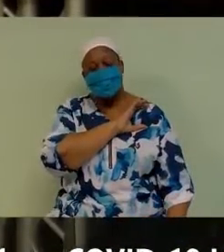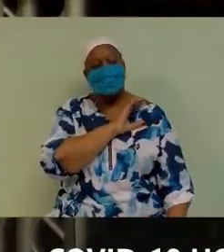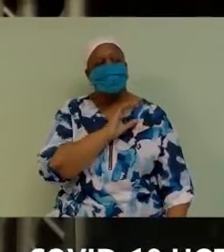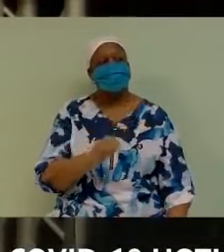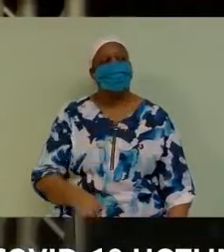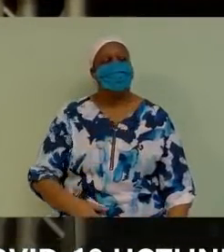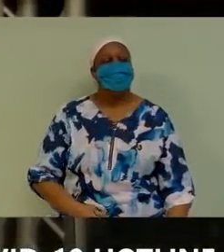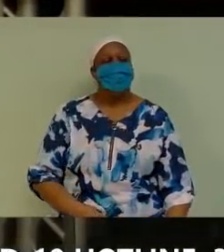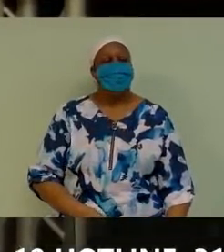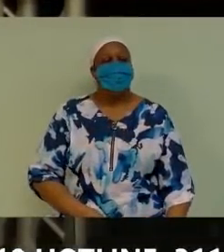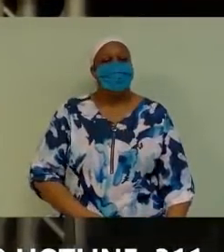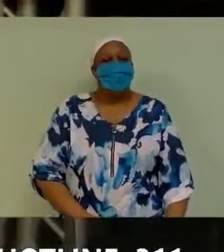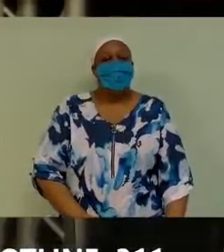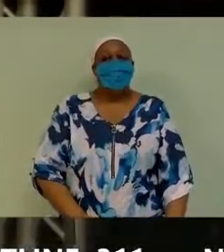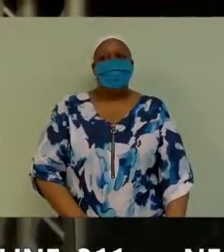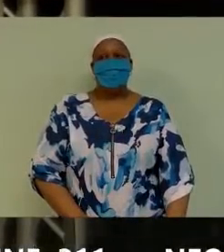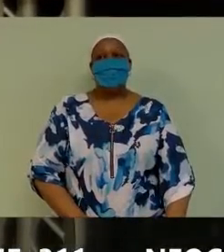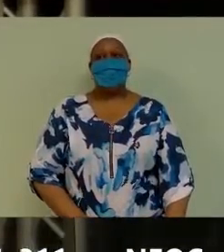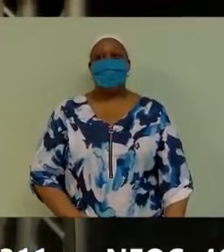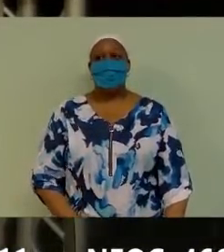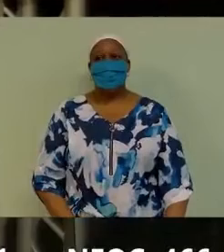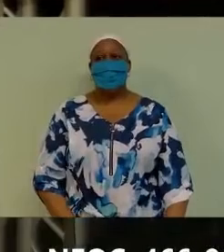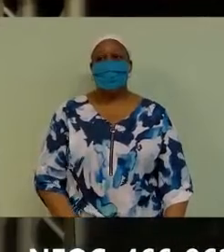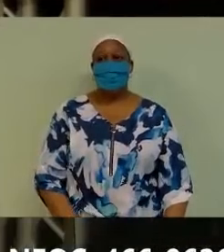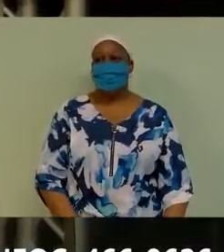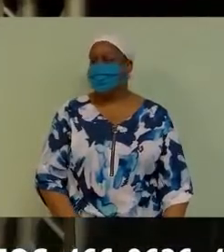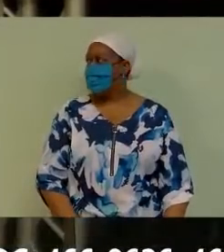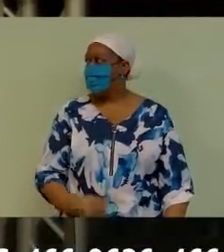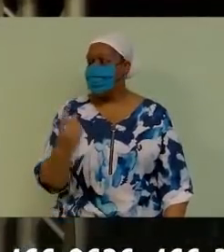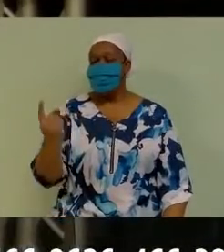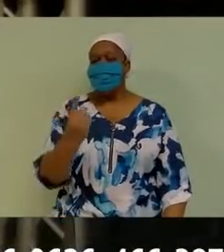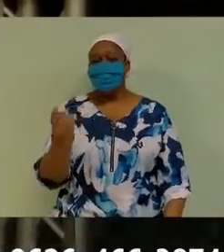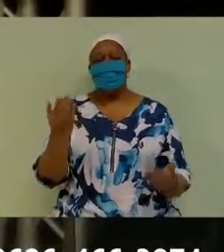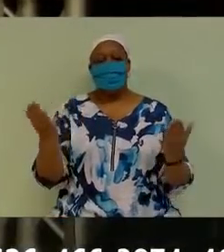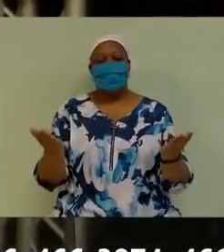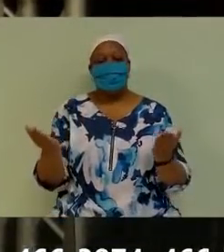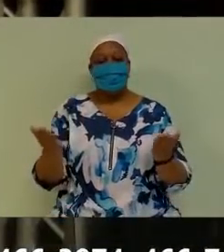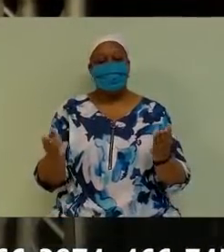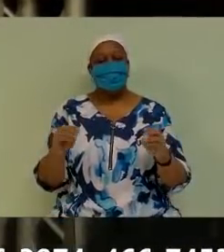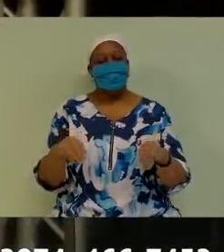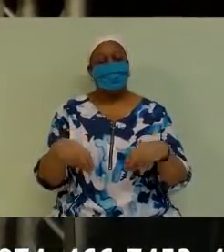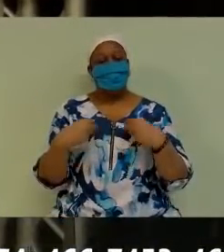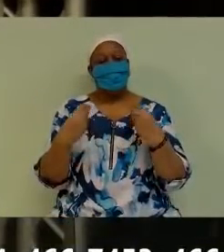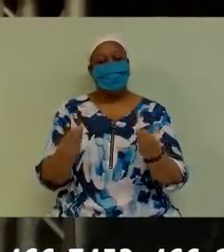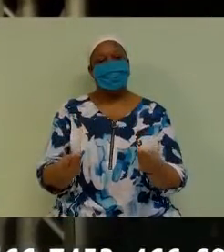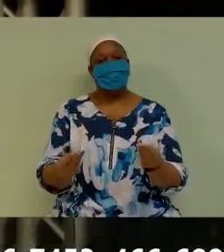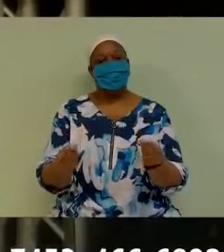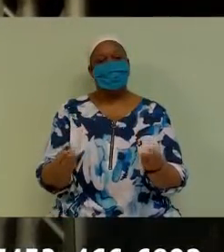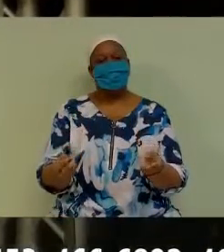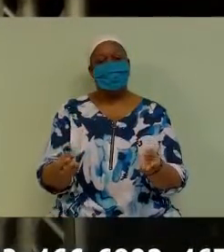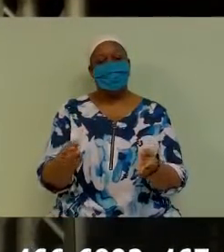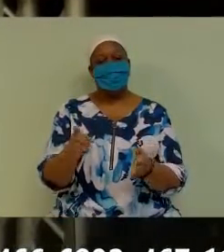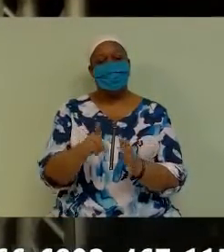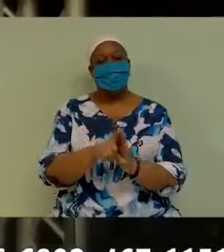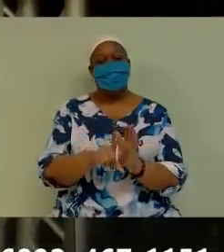Henry, who is always here to give his update on the law.